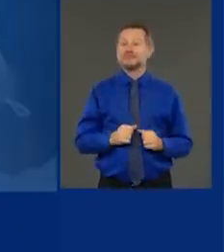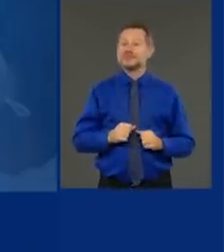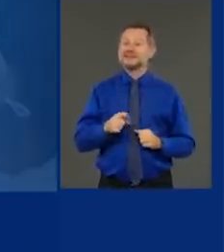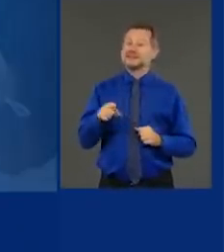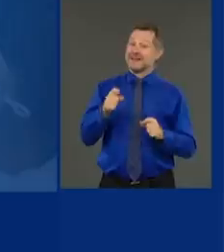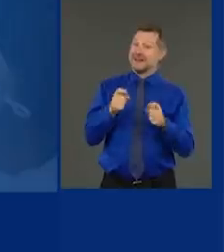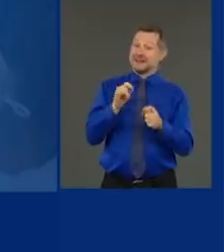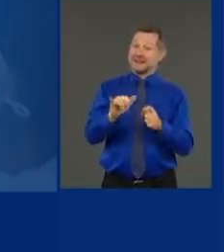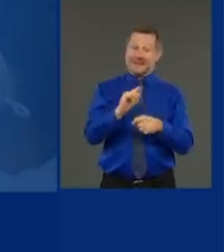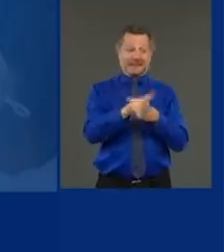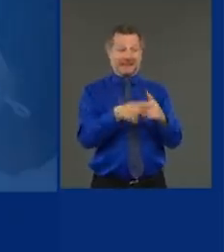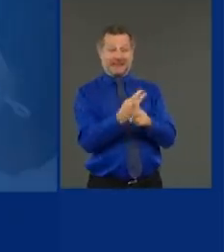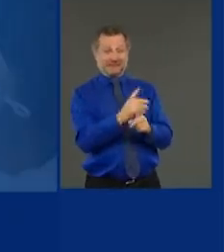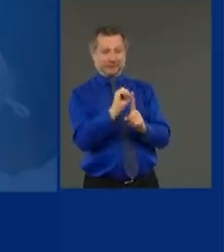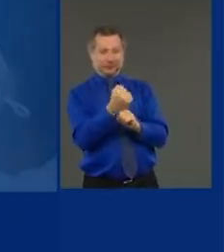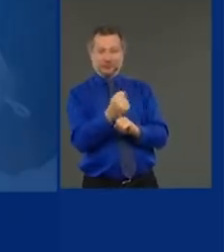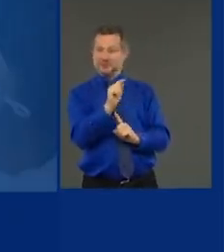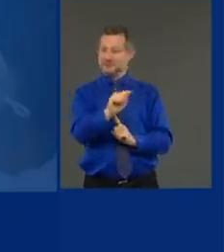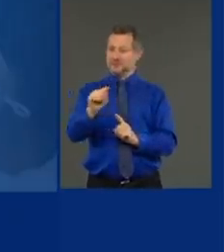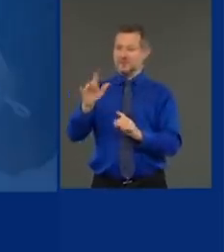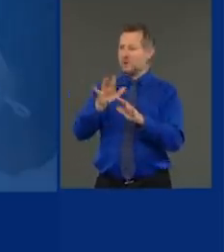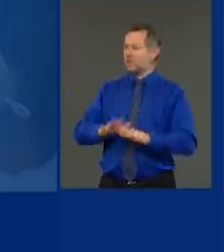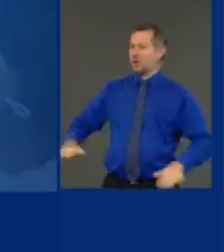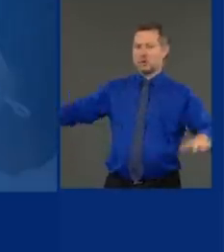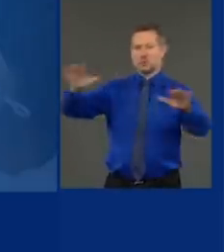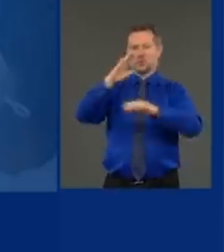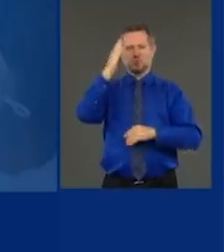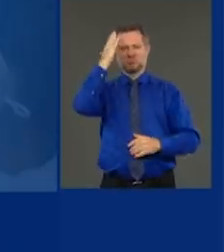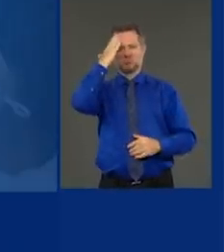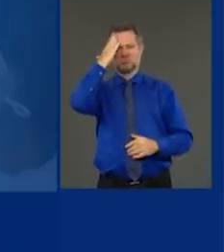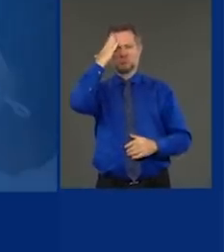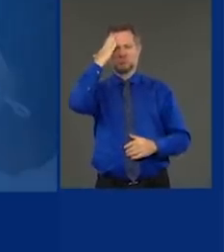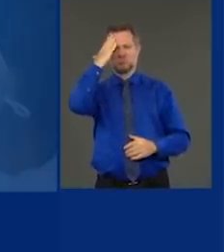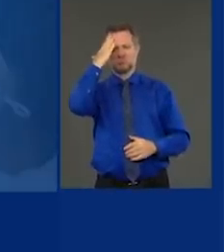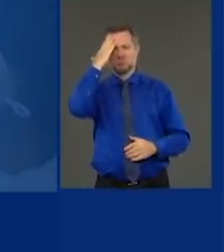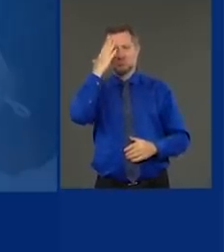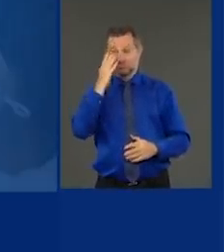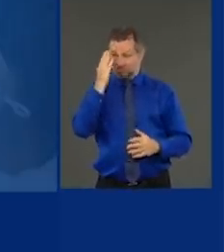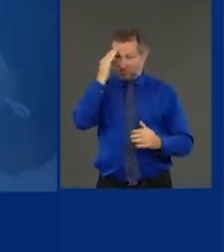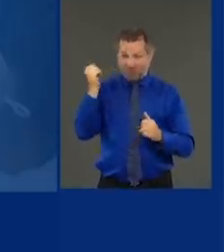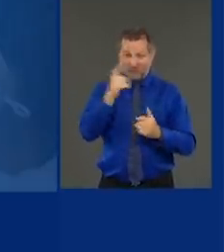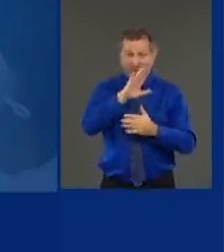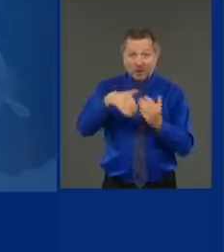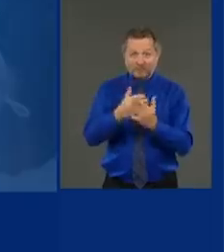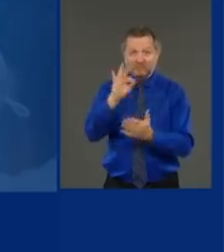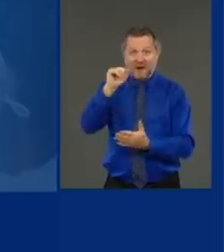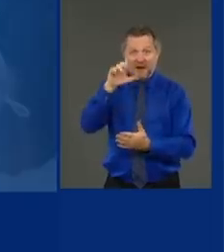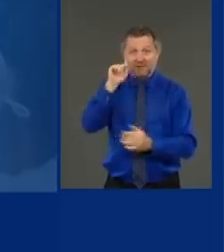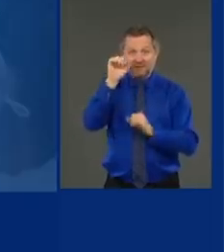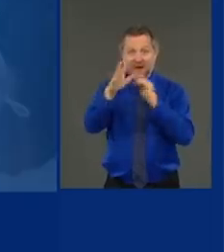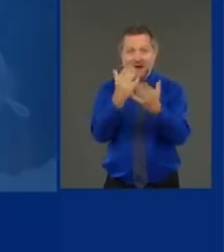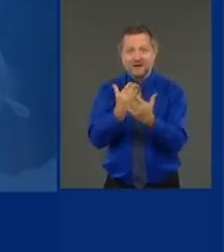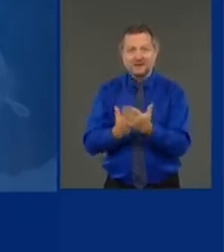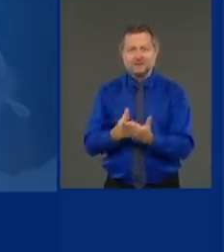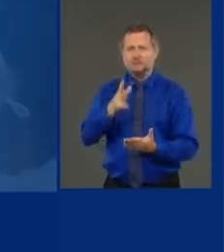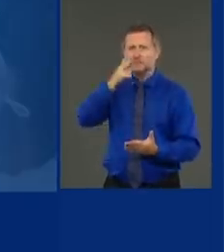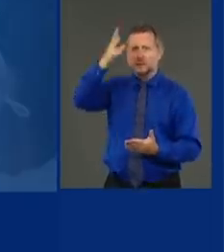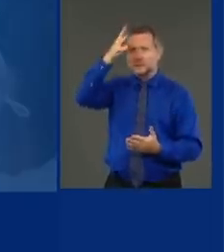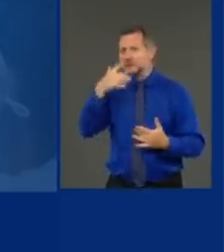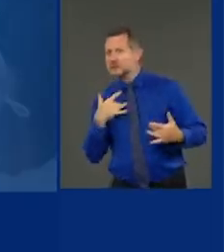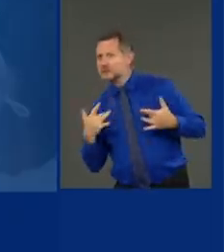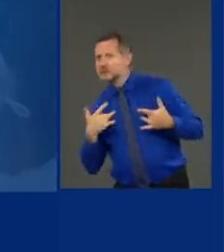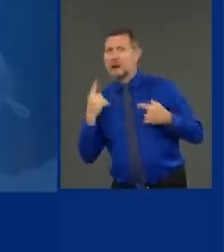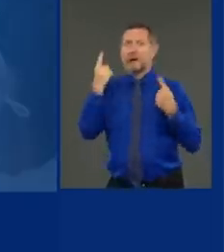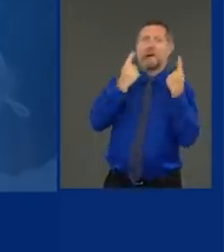that everybody knows that nobody has the facts. Parents are going to want to understand the